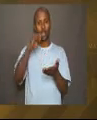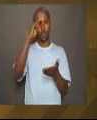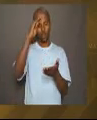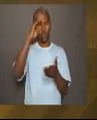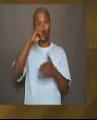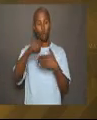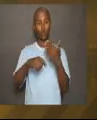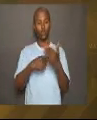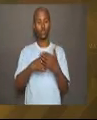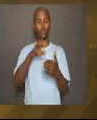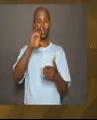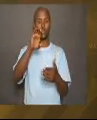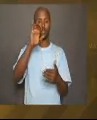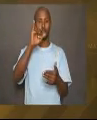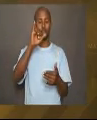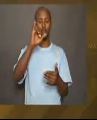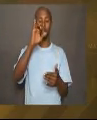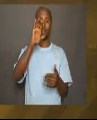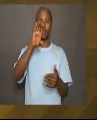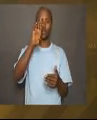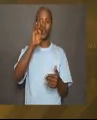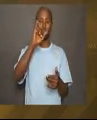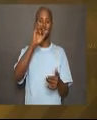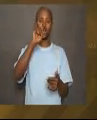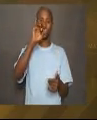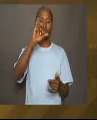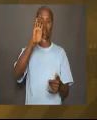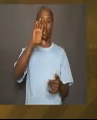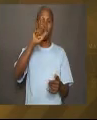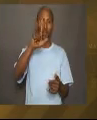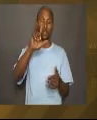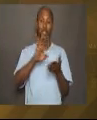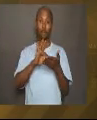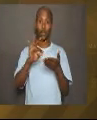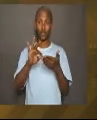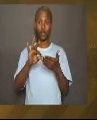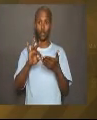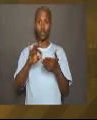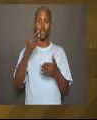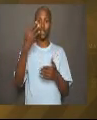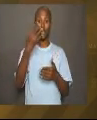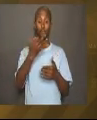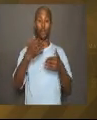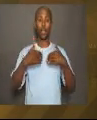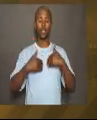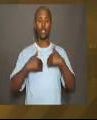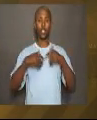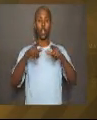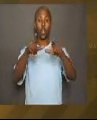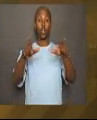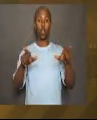about critical numbers, students? We learned that if f has a